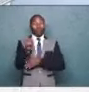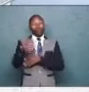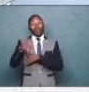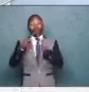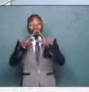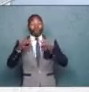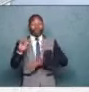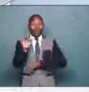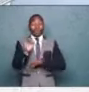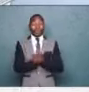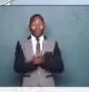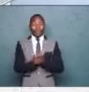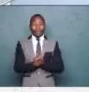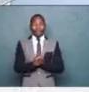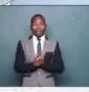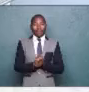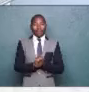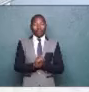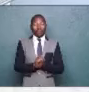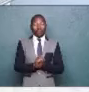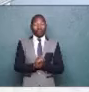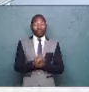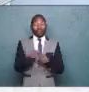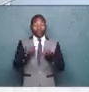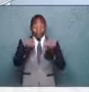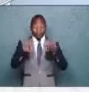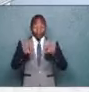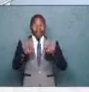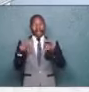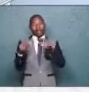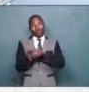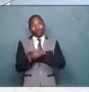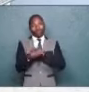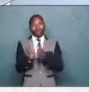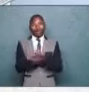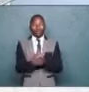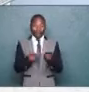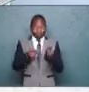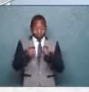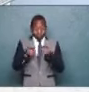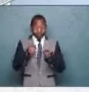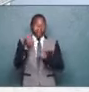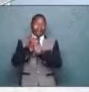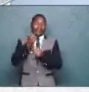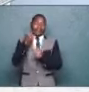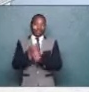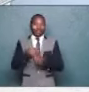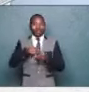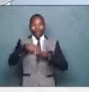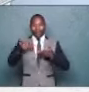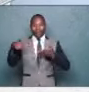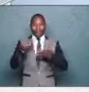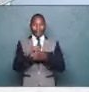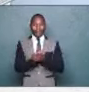nacho kunyumba. Chiphaso cha voti chimenechi akasunga amene akuyendetsa ntchito ya